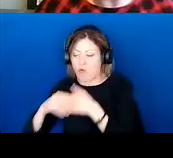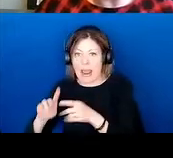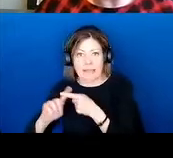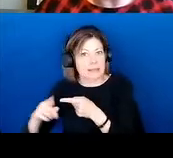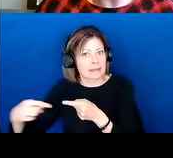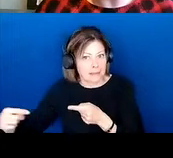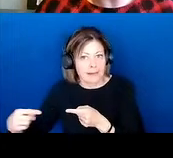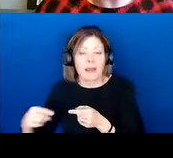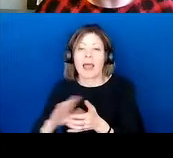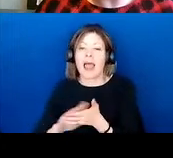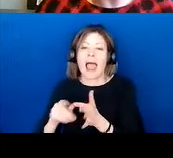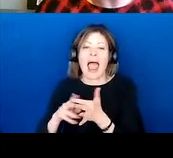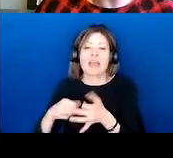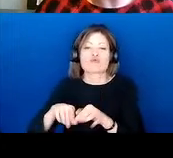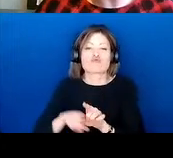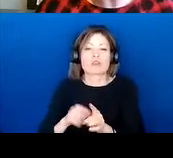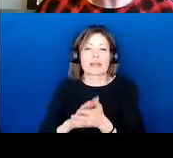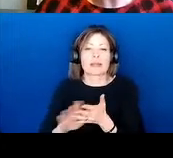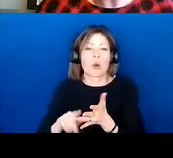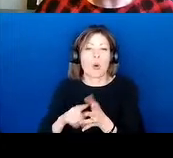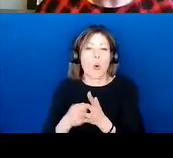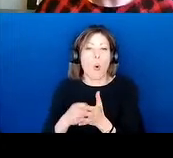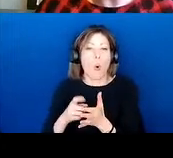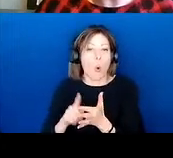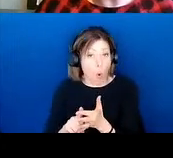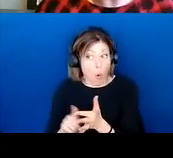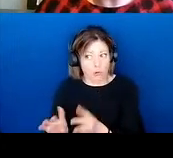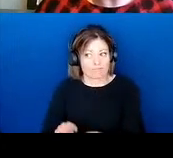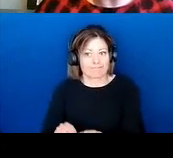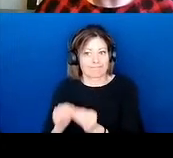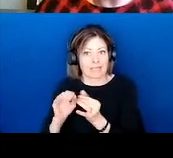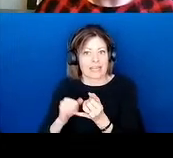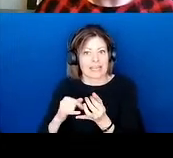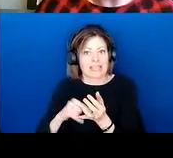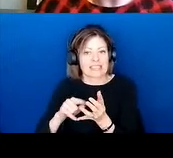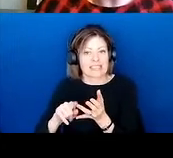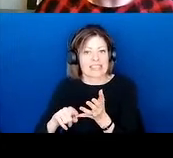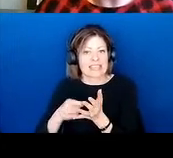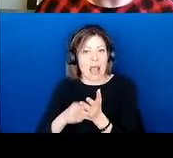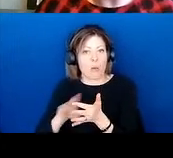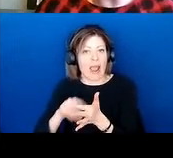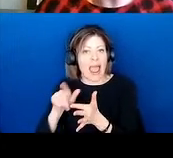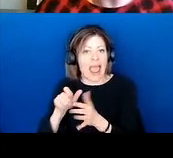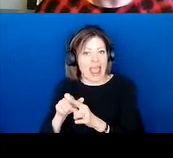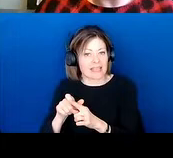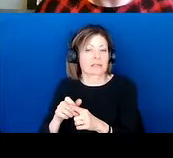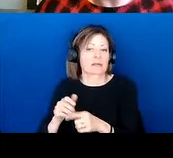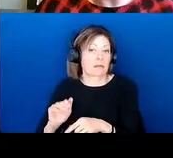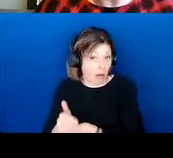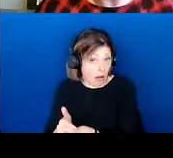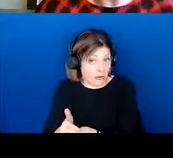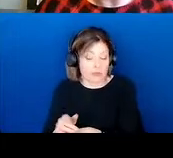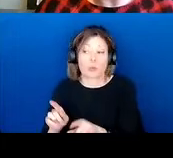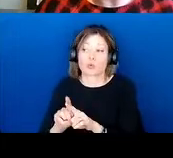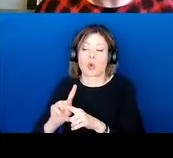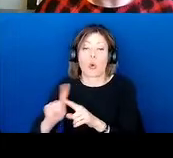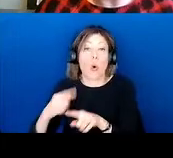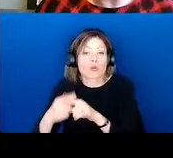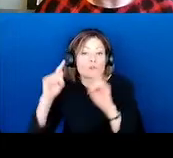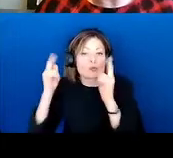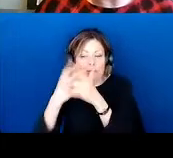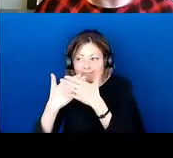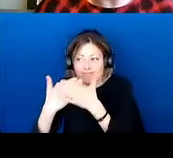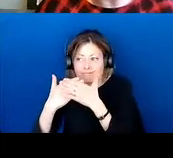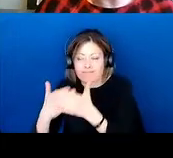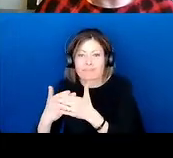the banker who created Stour Head. Studying at Oxford, he met Henry Fox, another close friend to